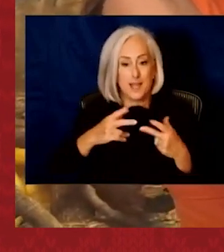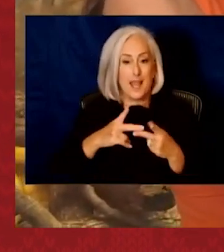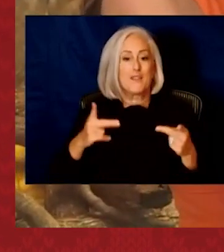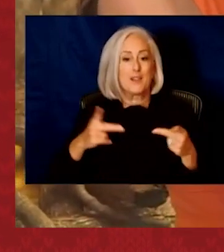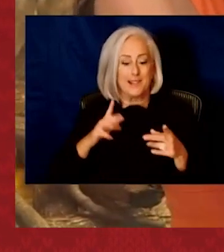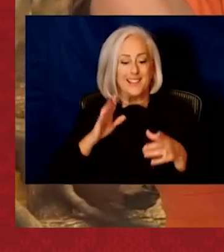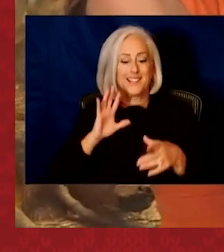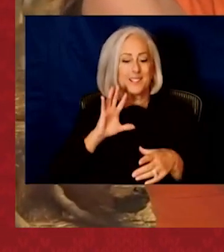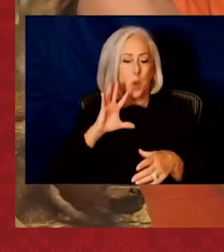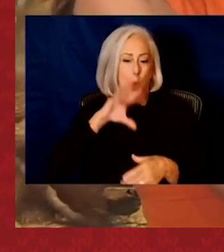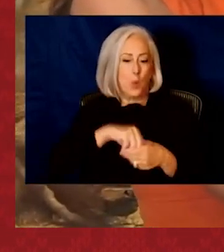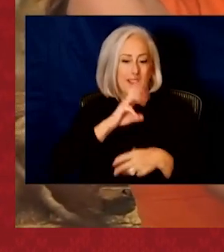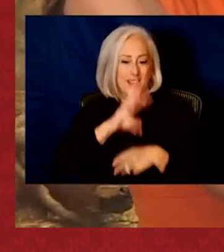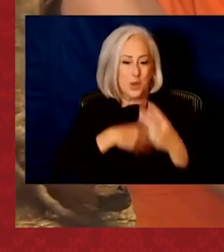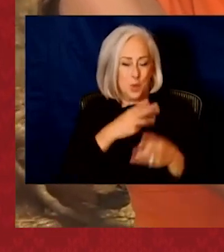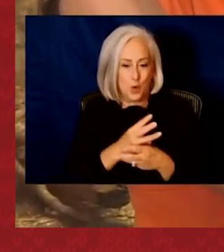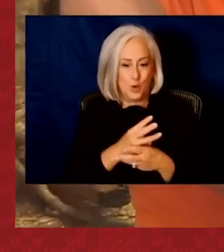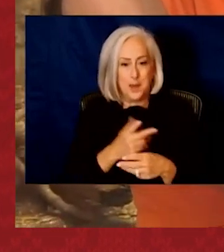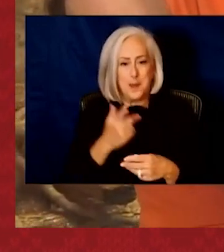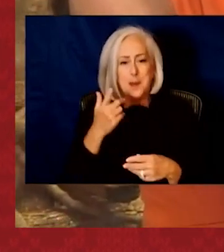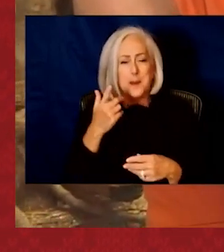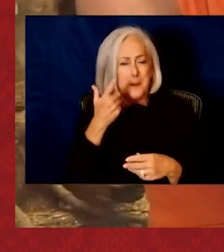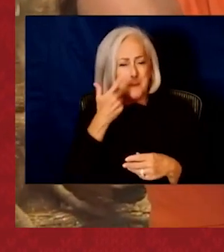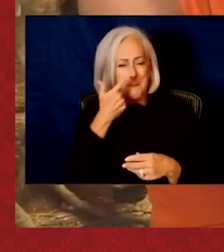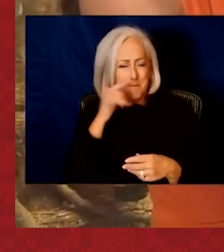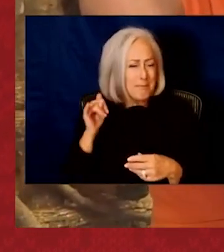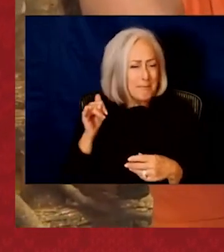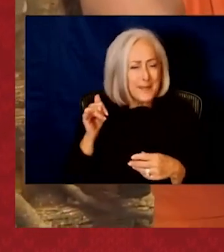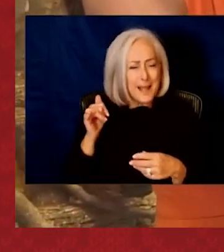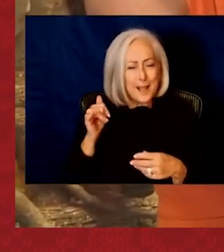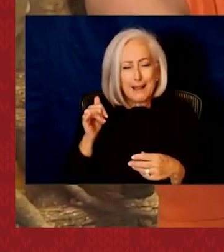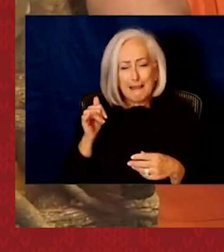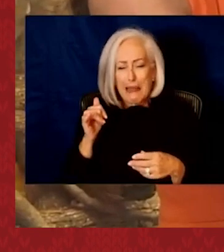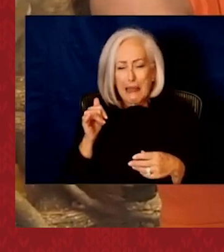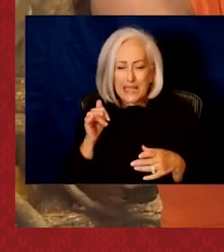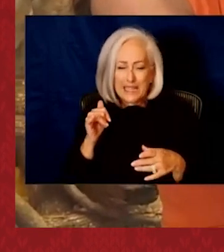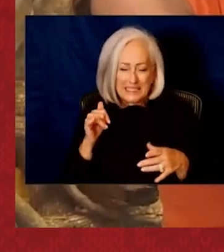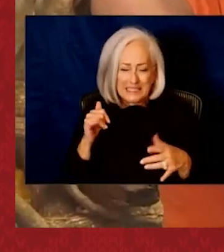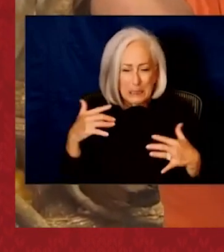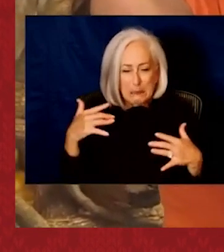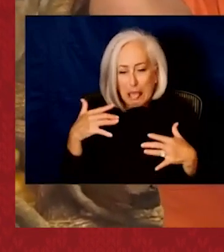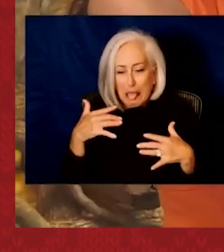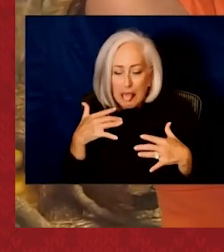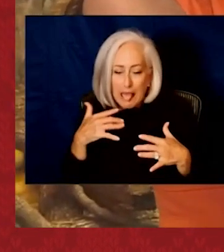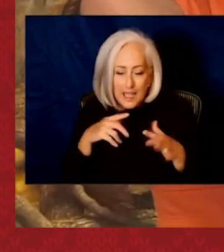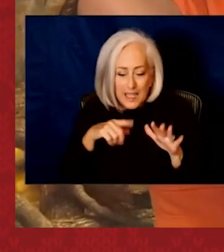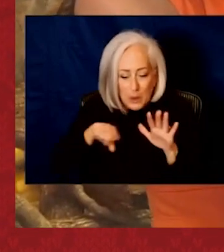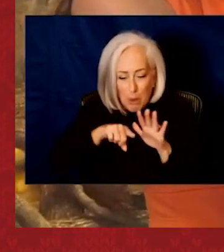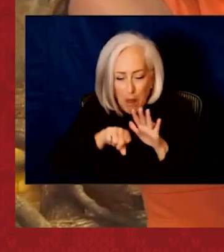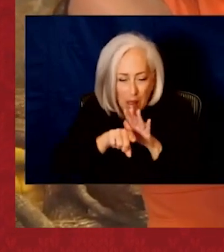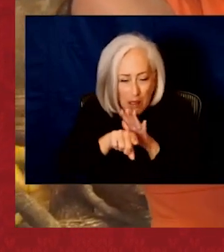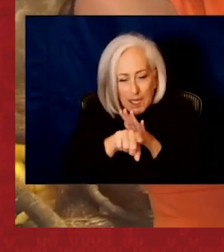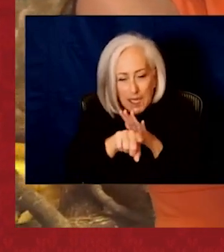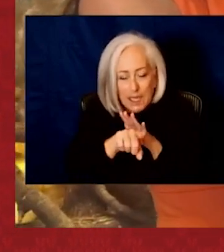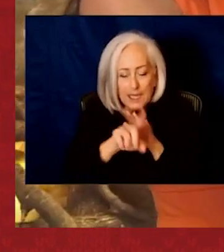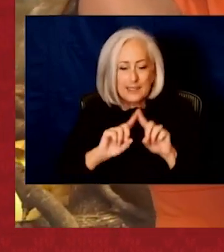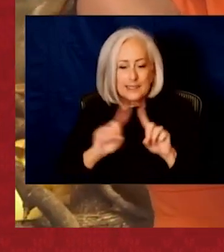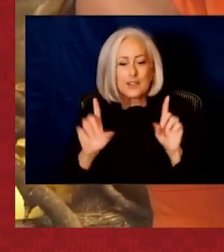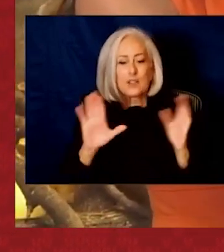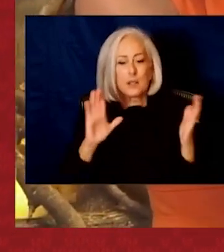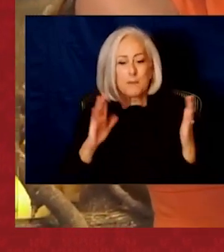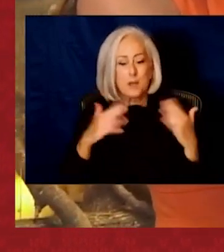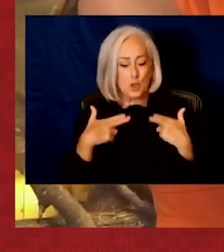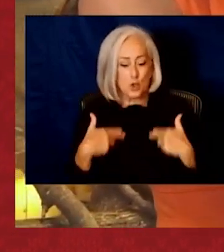just because of the look of them, they do look the creepy, crawly, and so much different than humans. Oftentimes, the